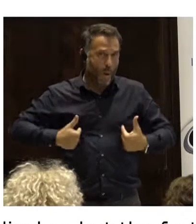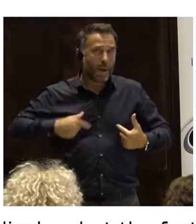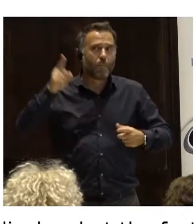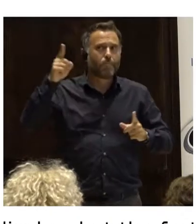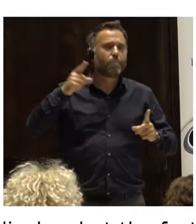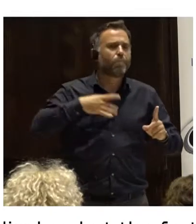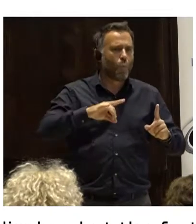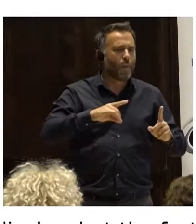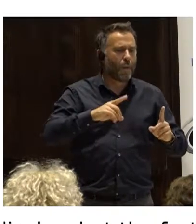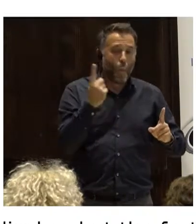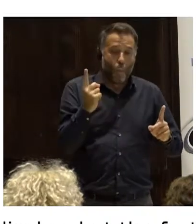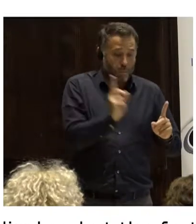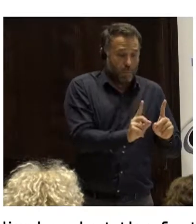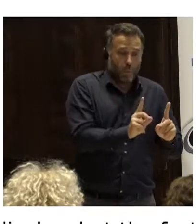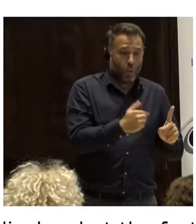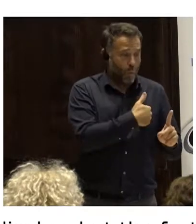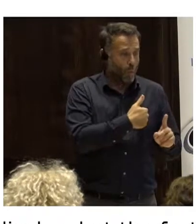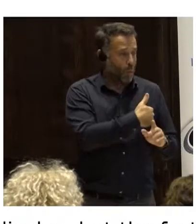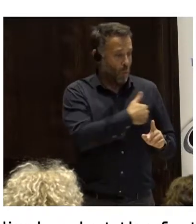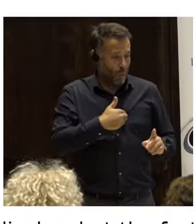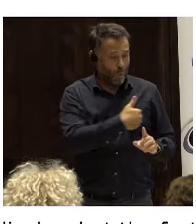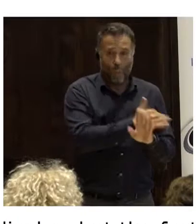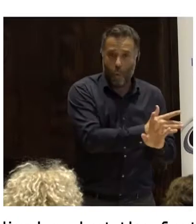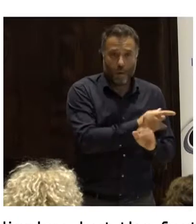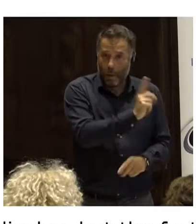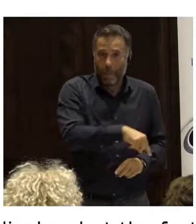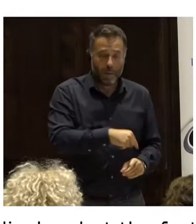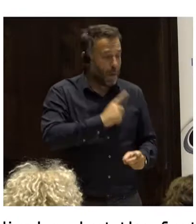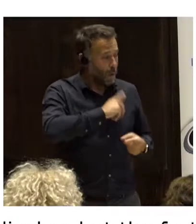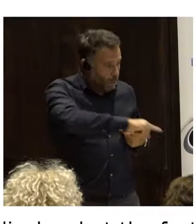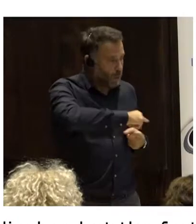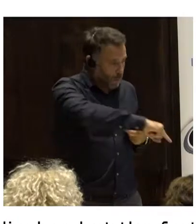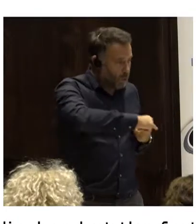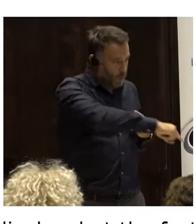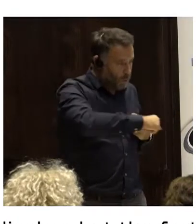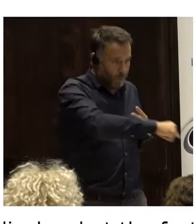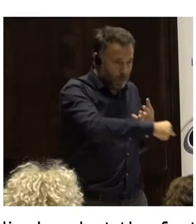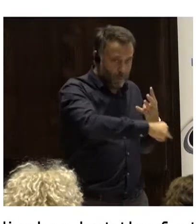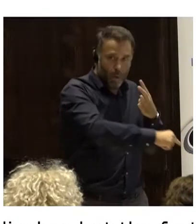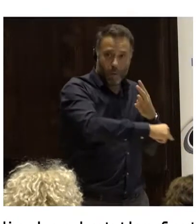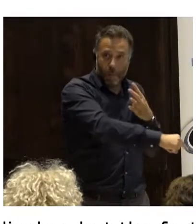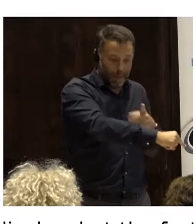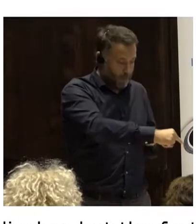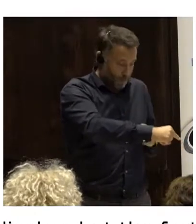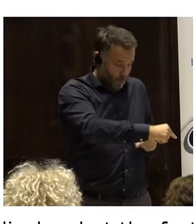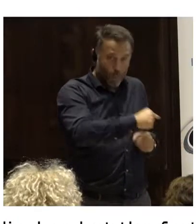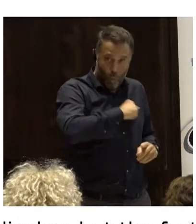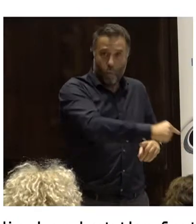or herself, because if it acts as a teacher or as